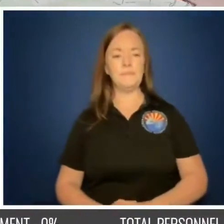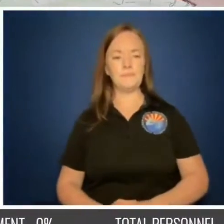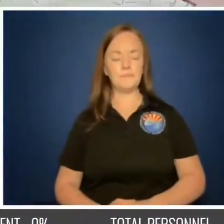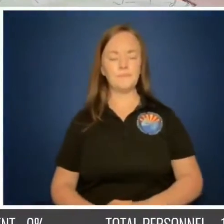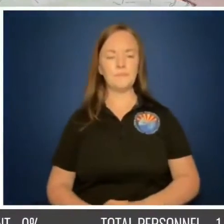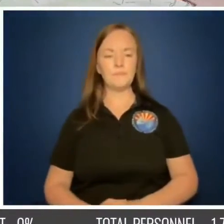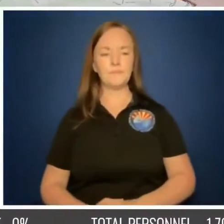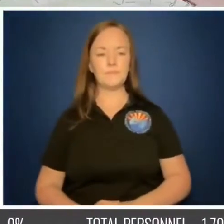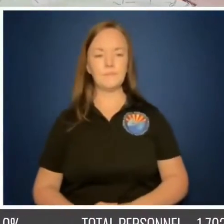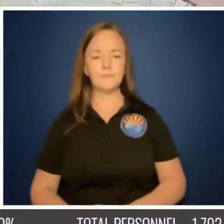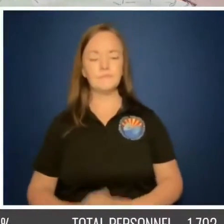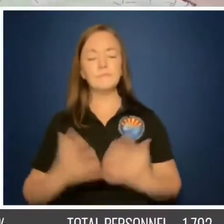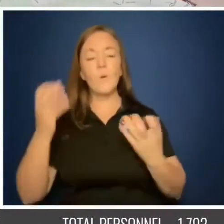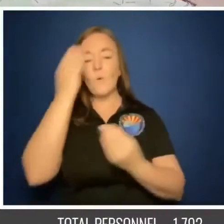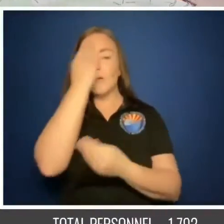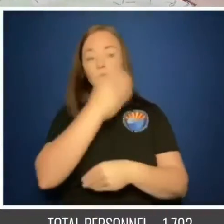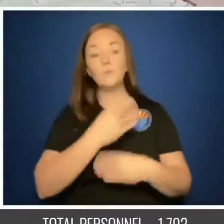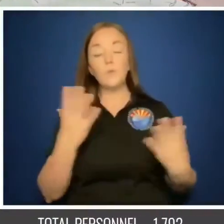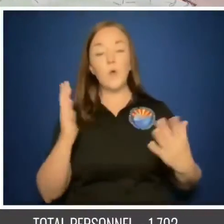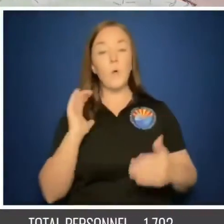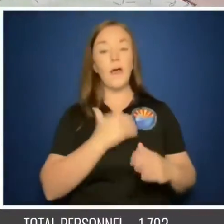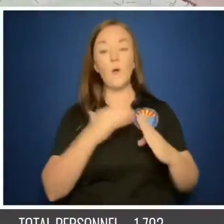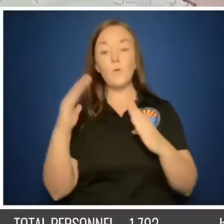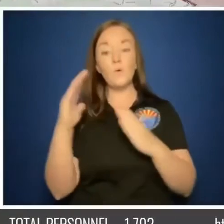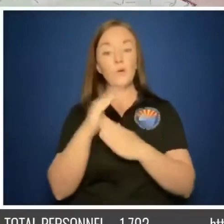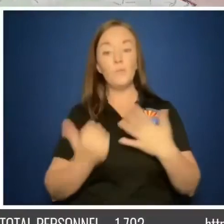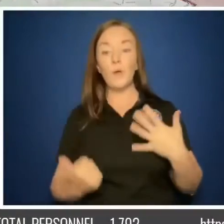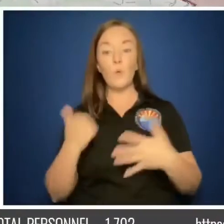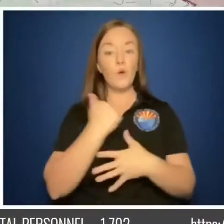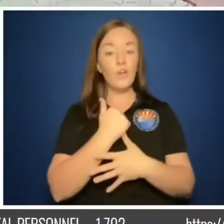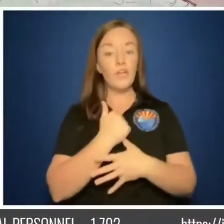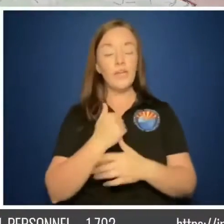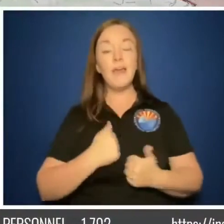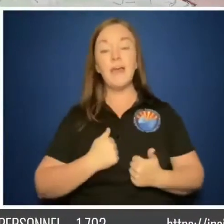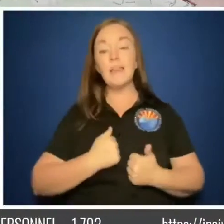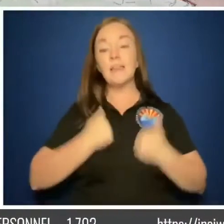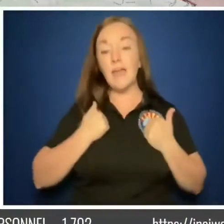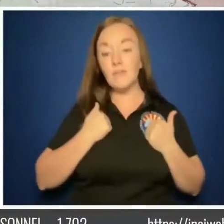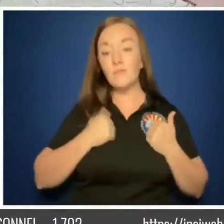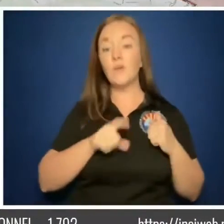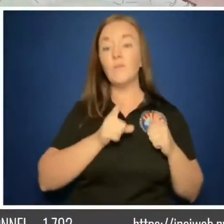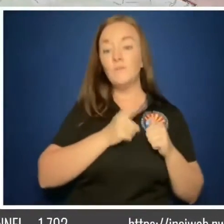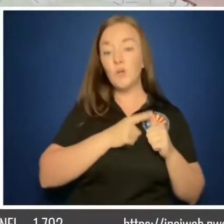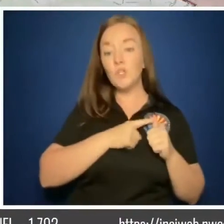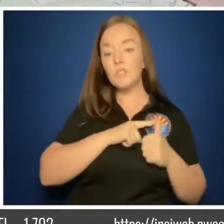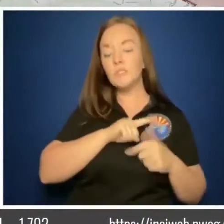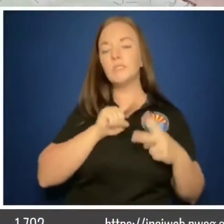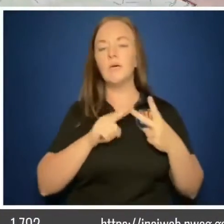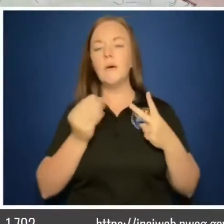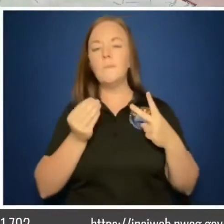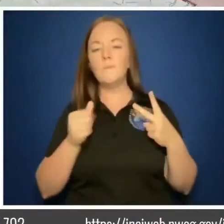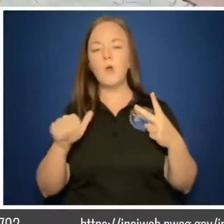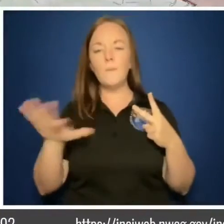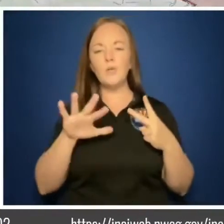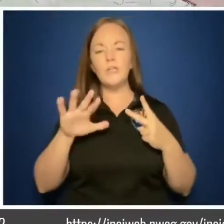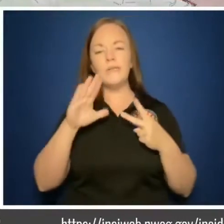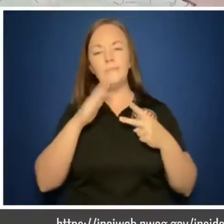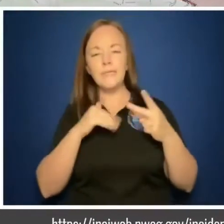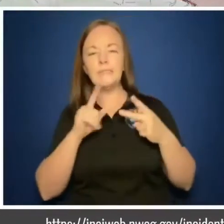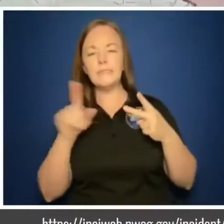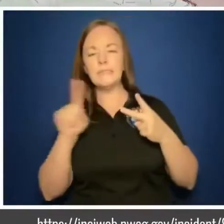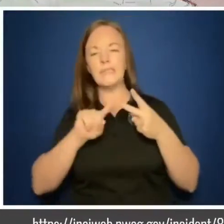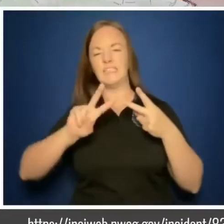you to know is that our number one priority is life and property. With that, that means public